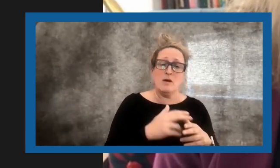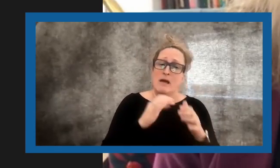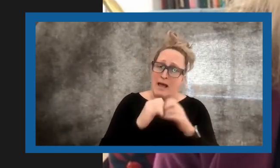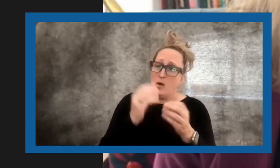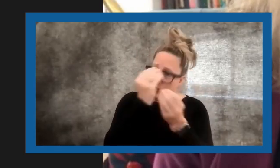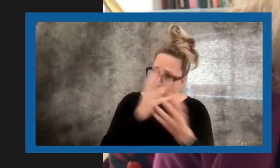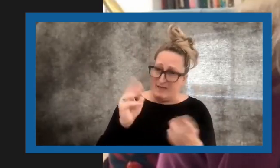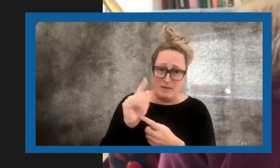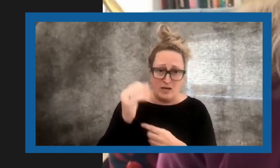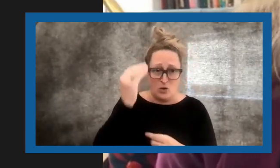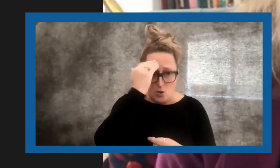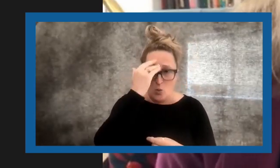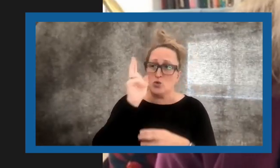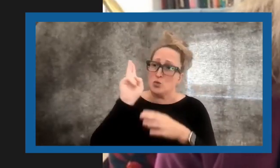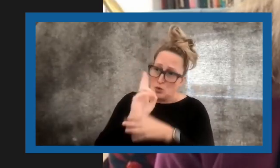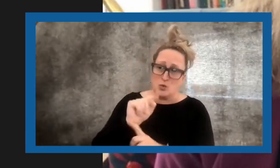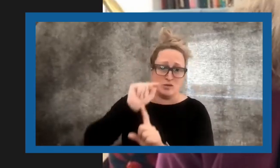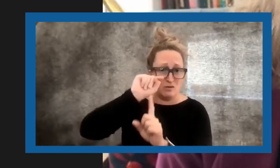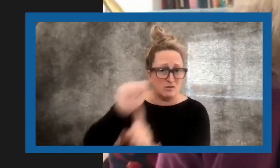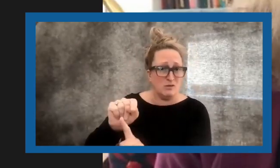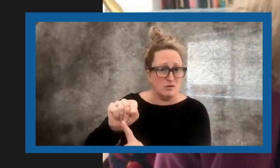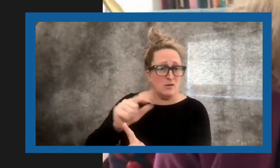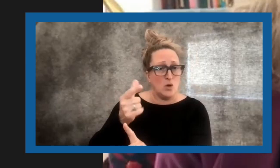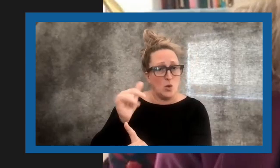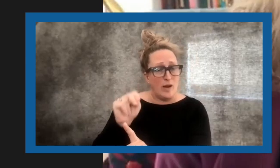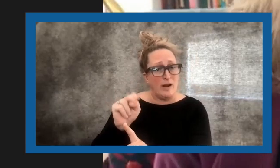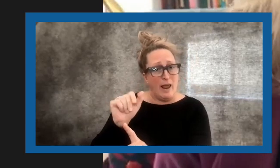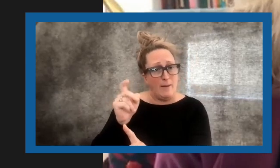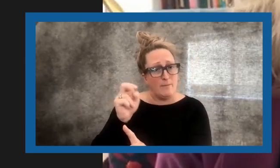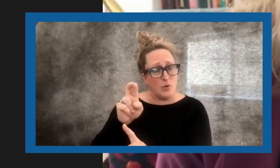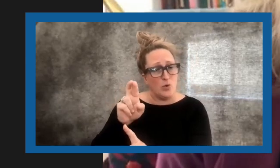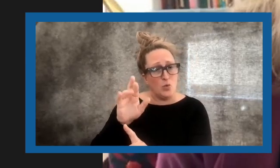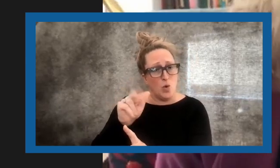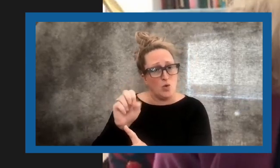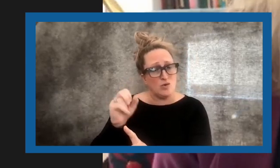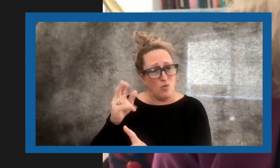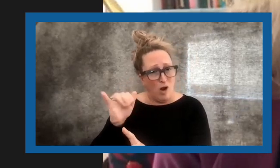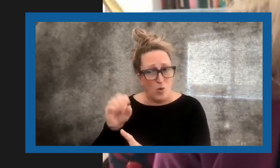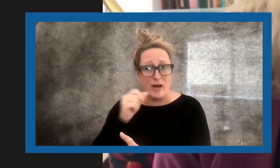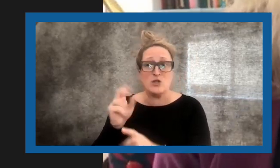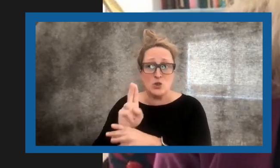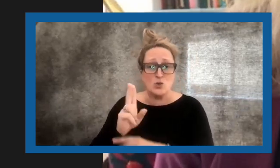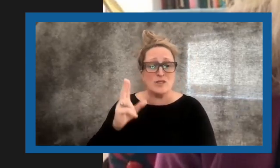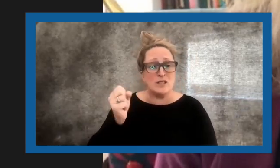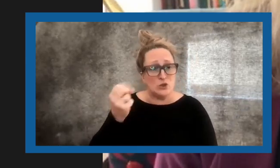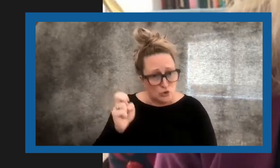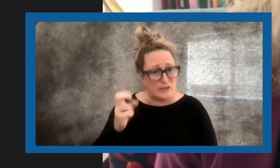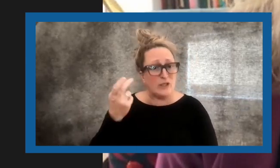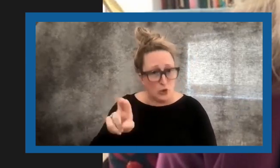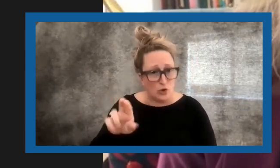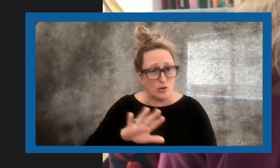the media know to use Gwen Amber Rose Araujo and to use she, her.